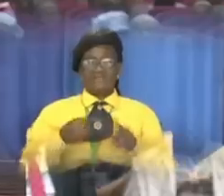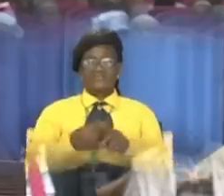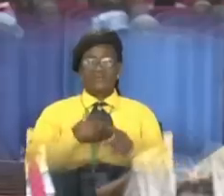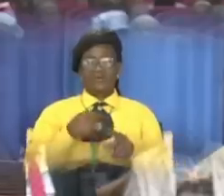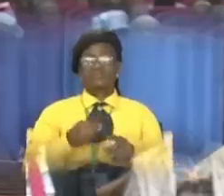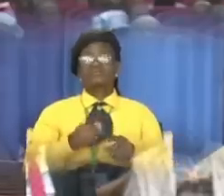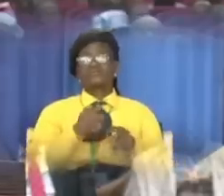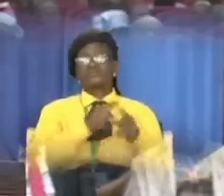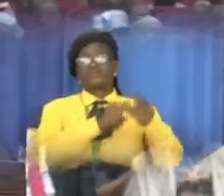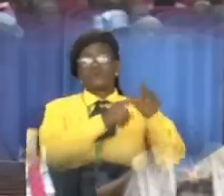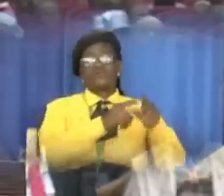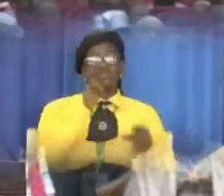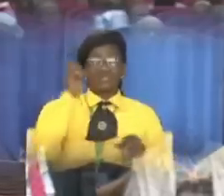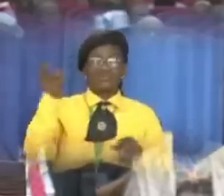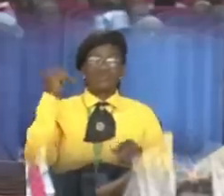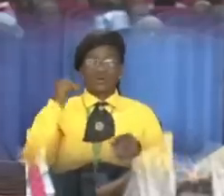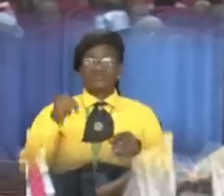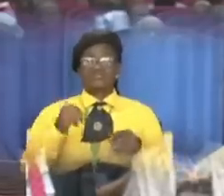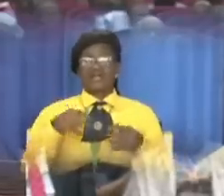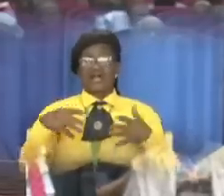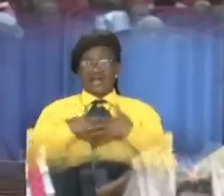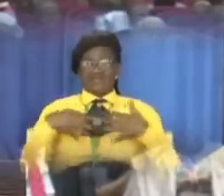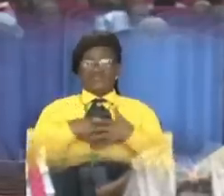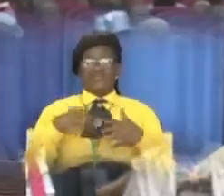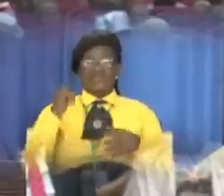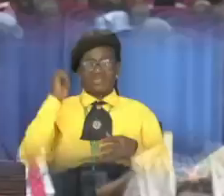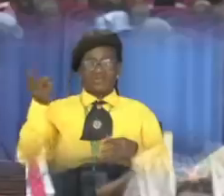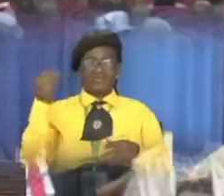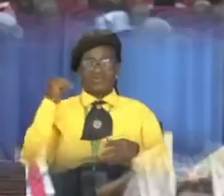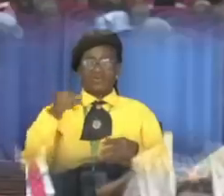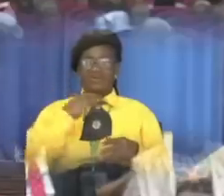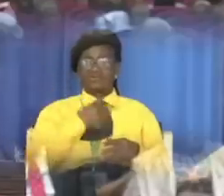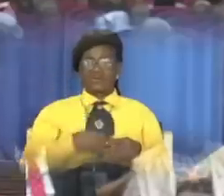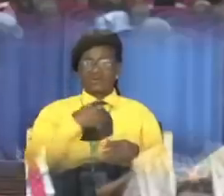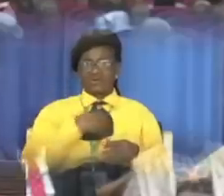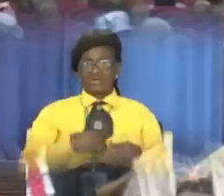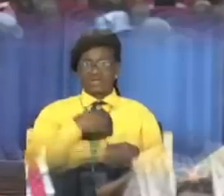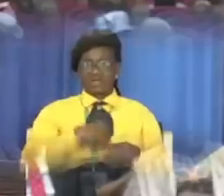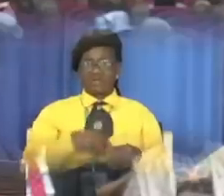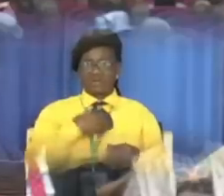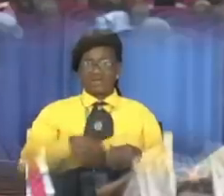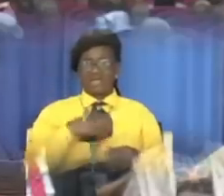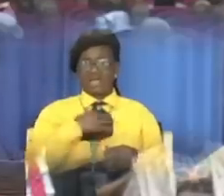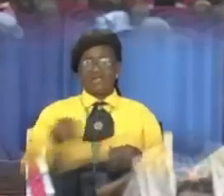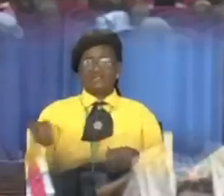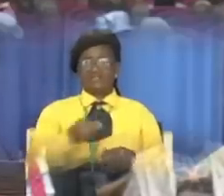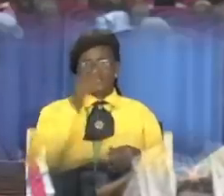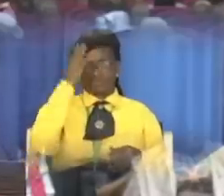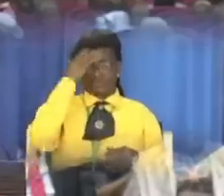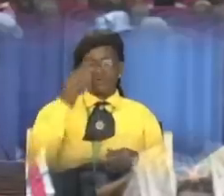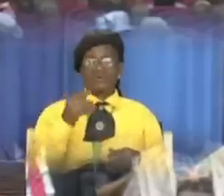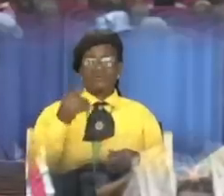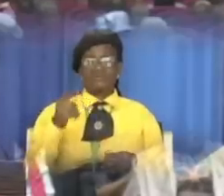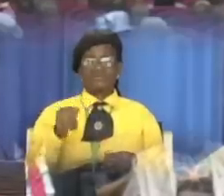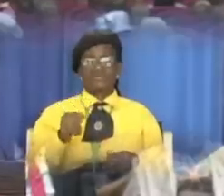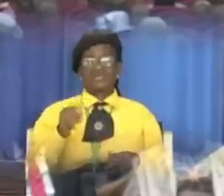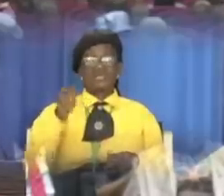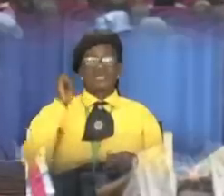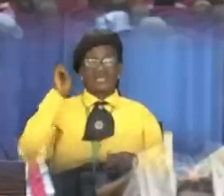afraid. He was tired. He was hungry. And you know the next thing he did? He